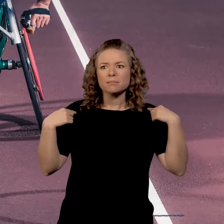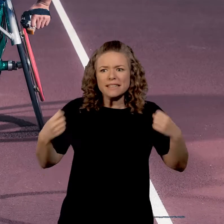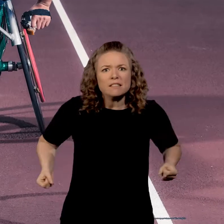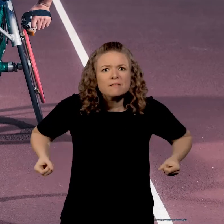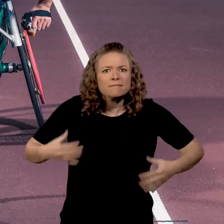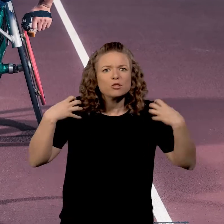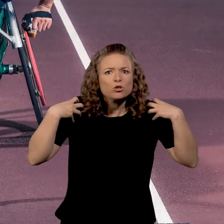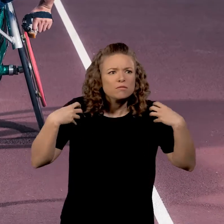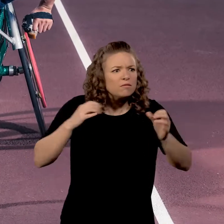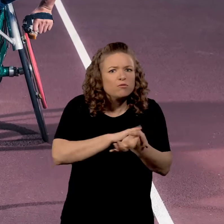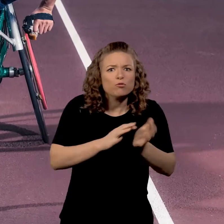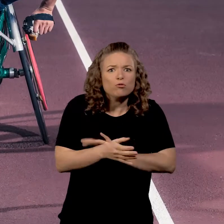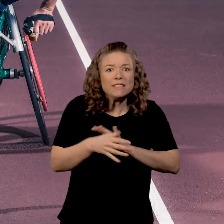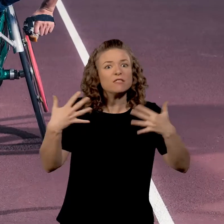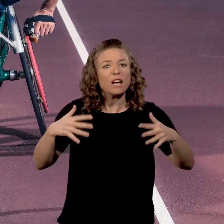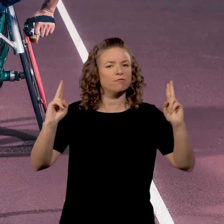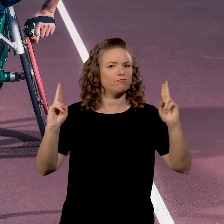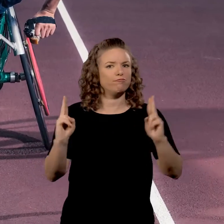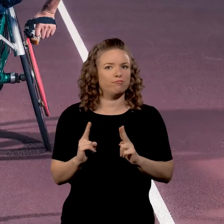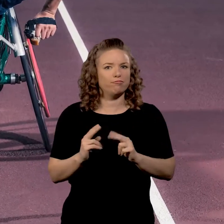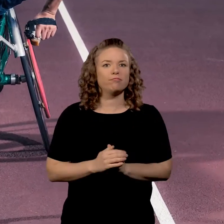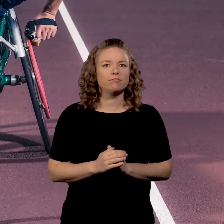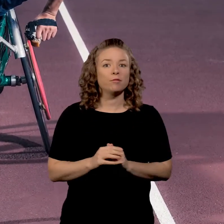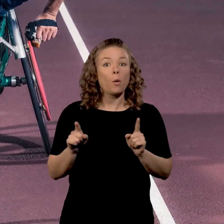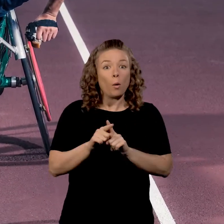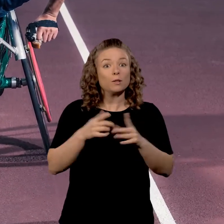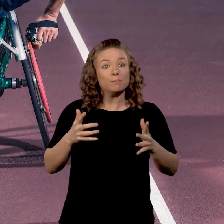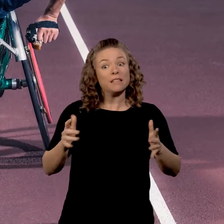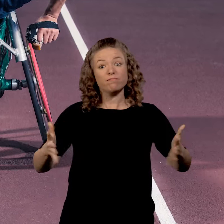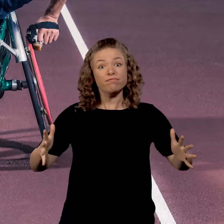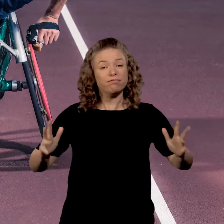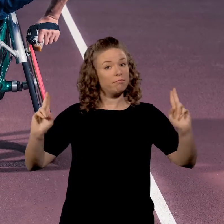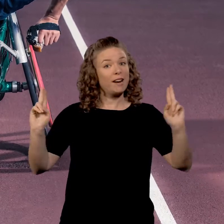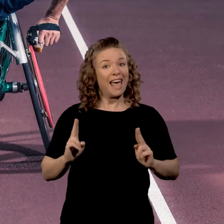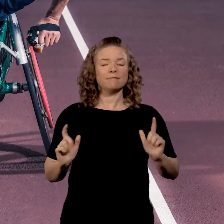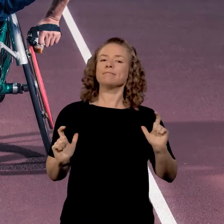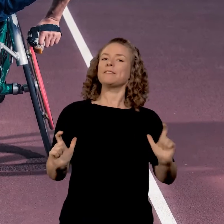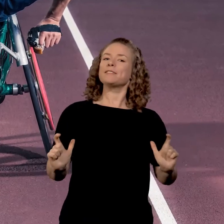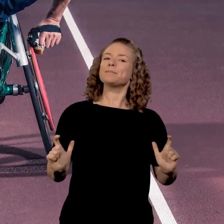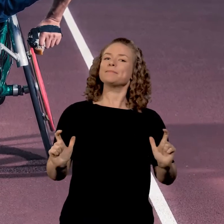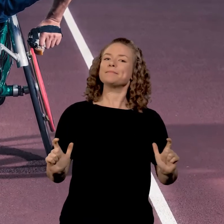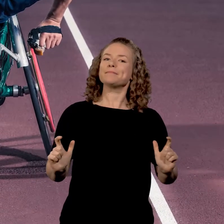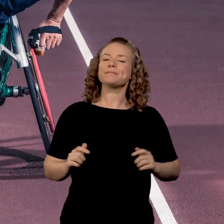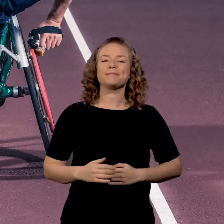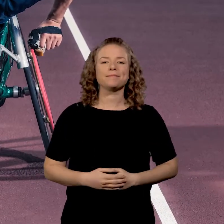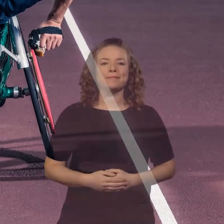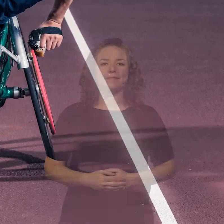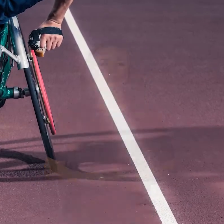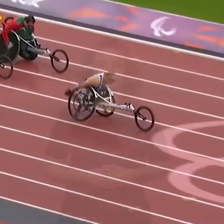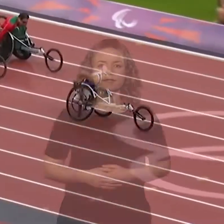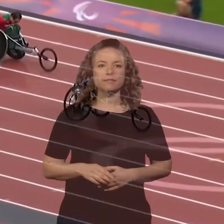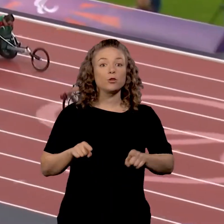reduced. Switching to light materials such as carbon fibre has also reduced vibration and increased